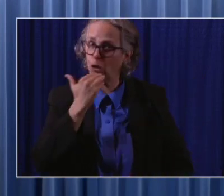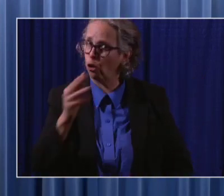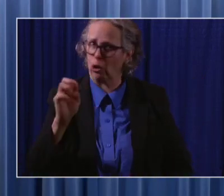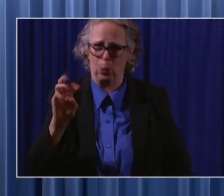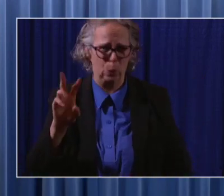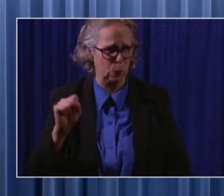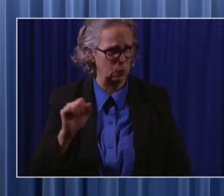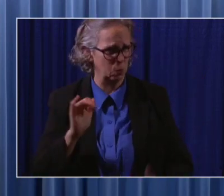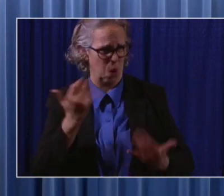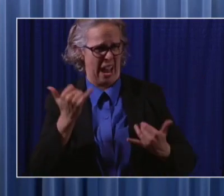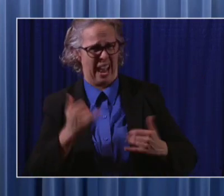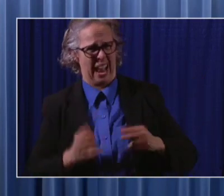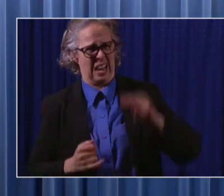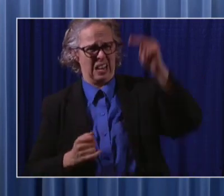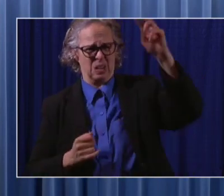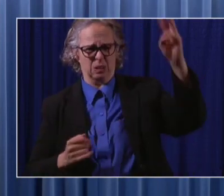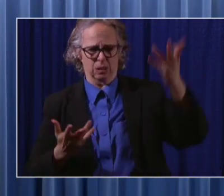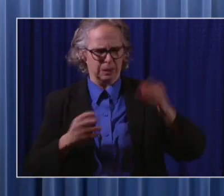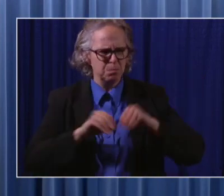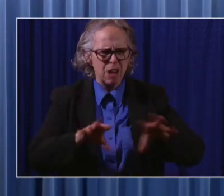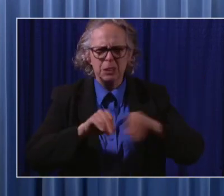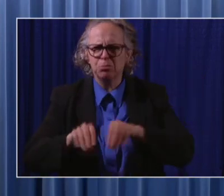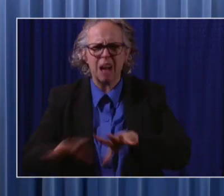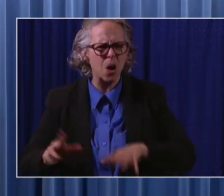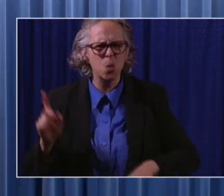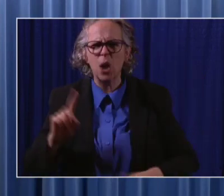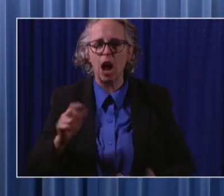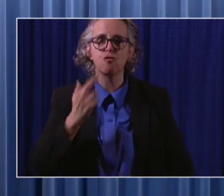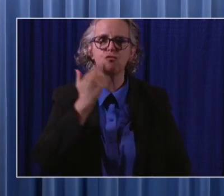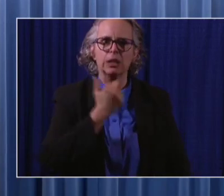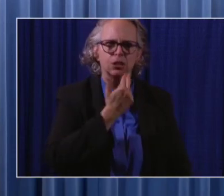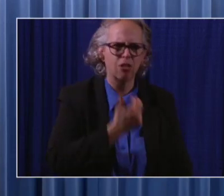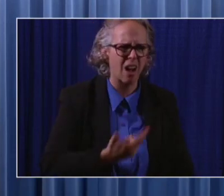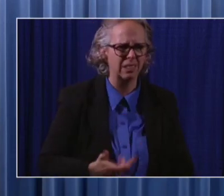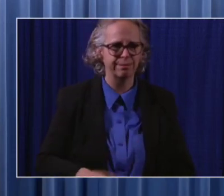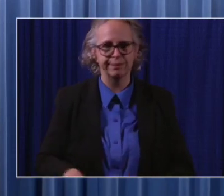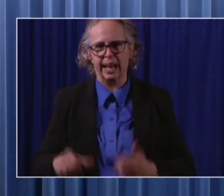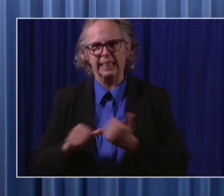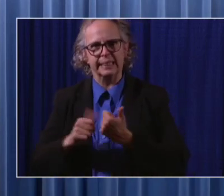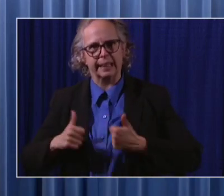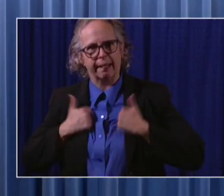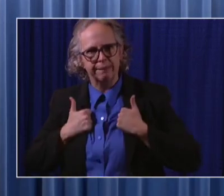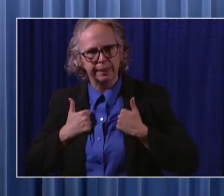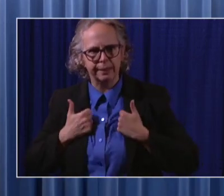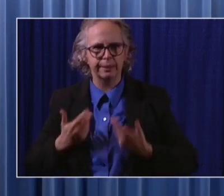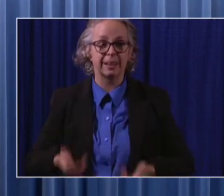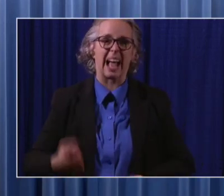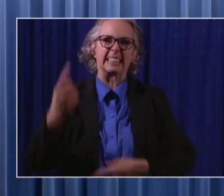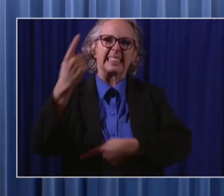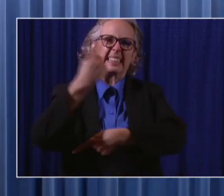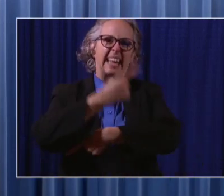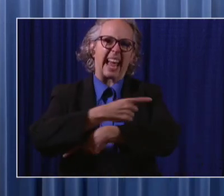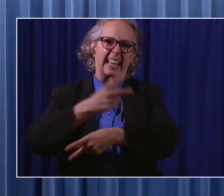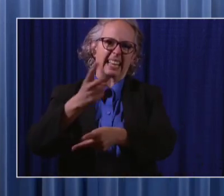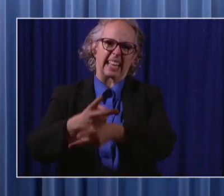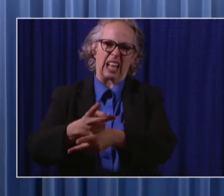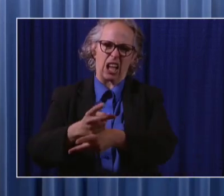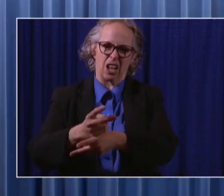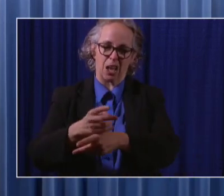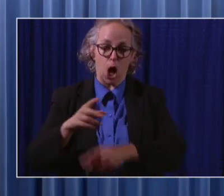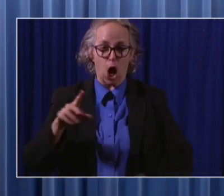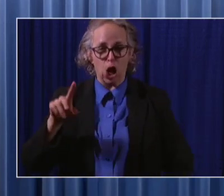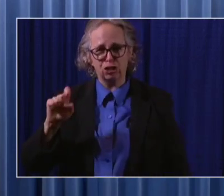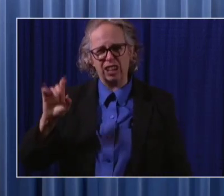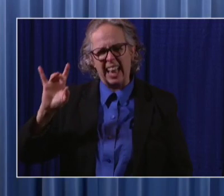Outbreaks at Lucas County involve multiple restaurants, an assisted living facility, and a daycare center. They are at 183 cases